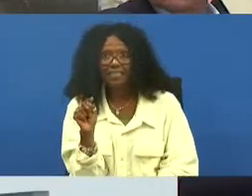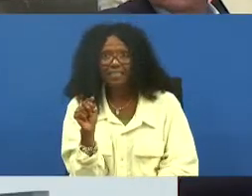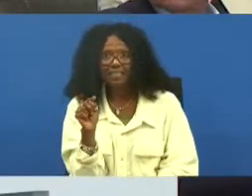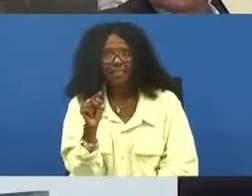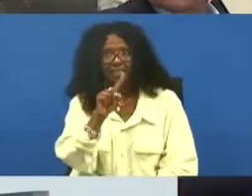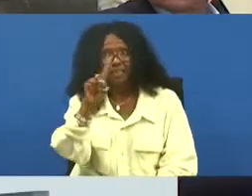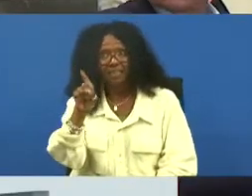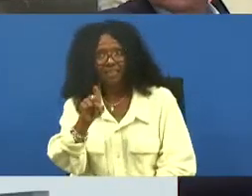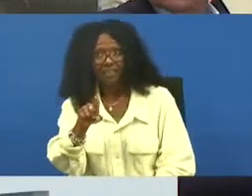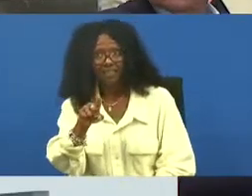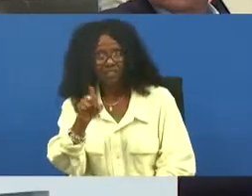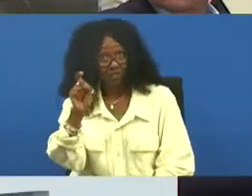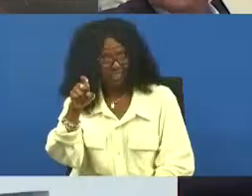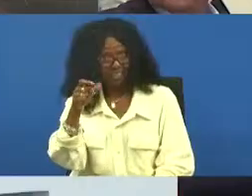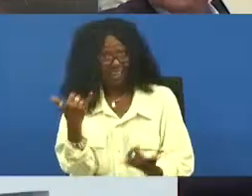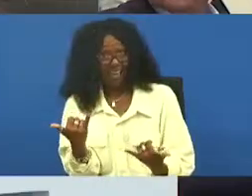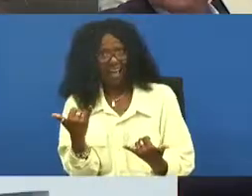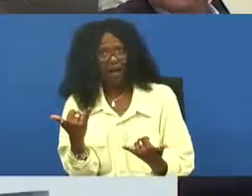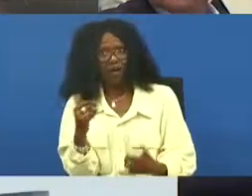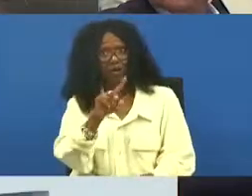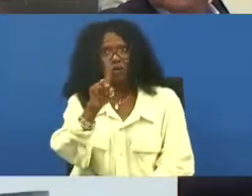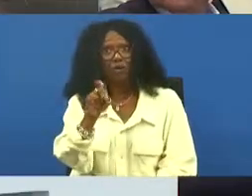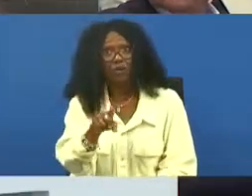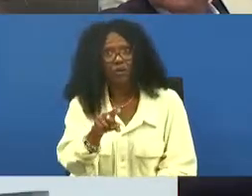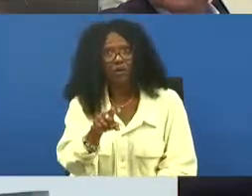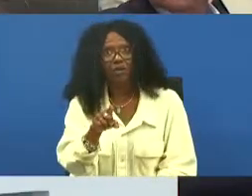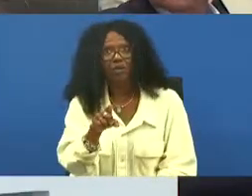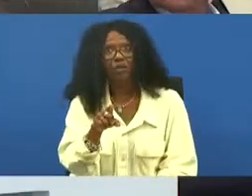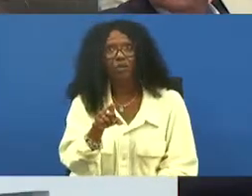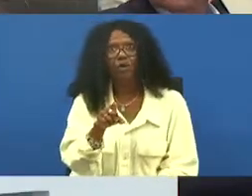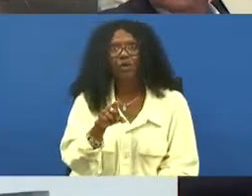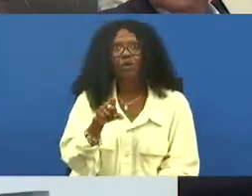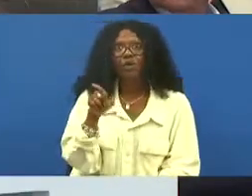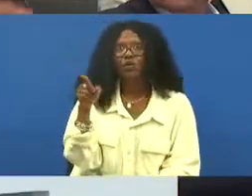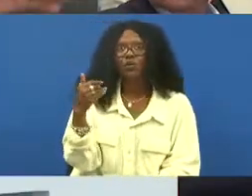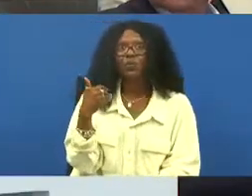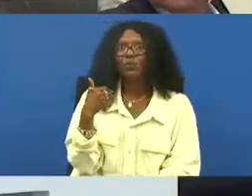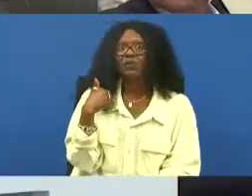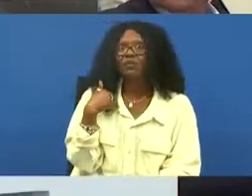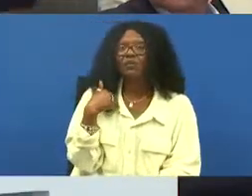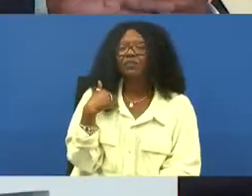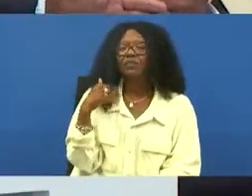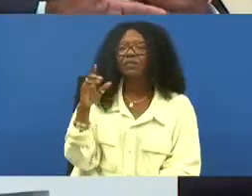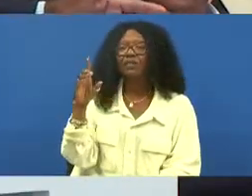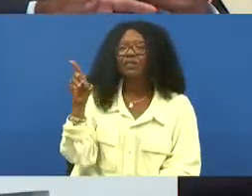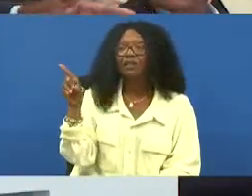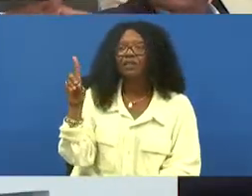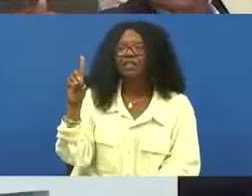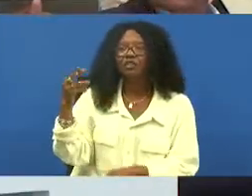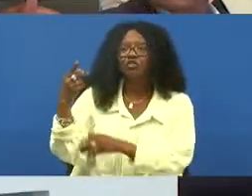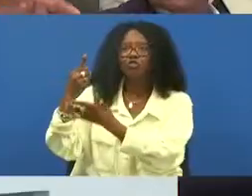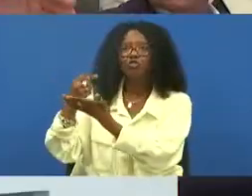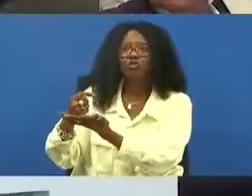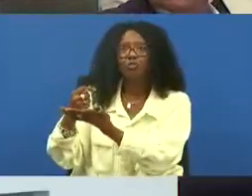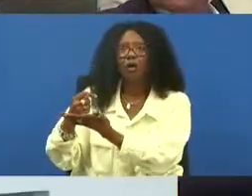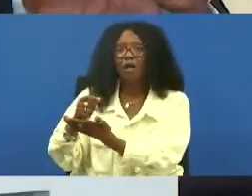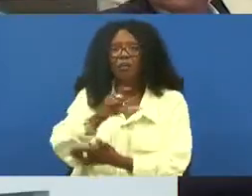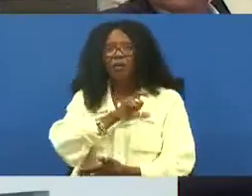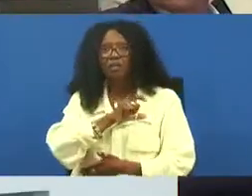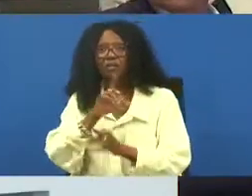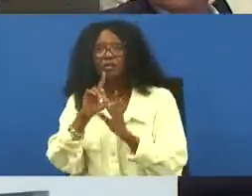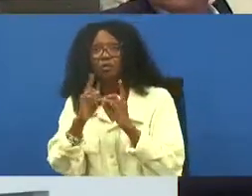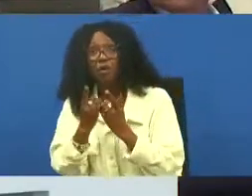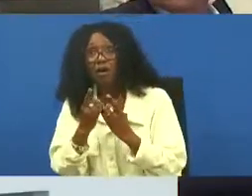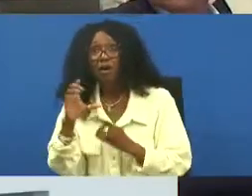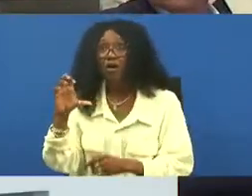That's the question. Do you need to do it at this time? When you have the DA screaming for money, when you have the fire department, you have the police department, you have